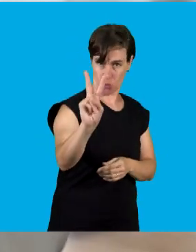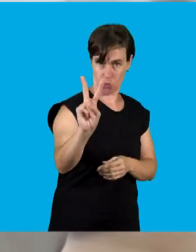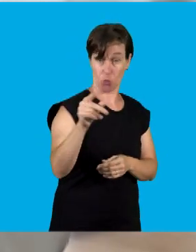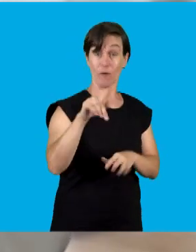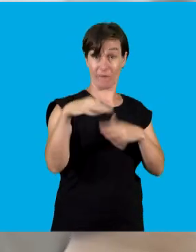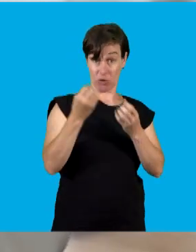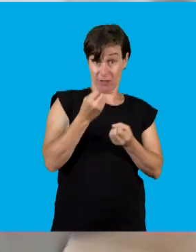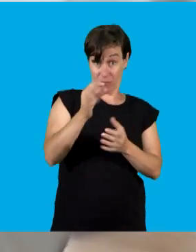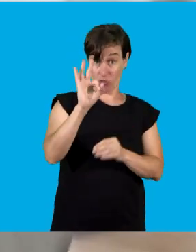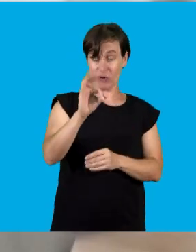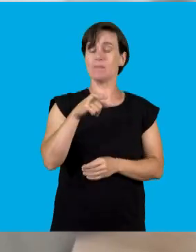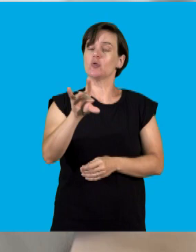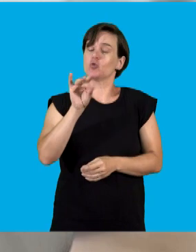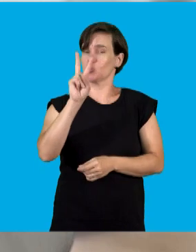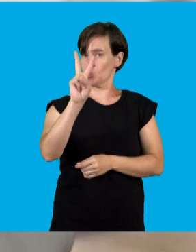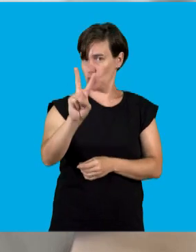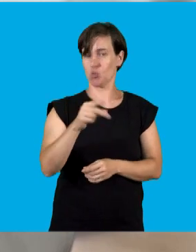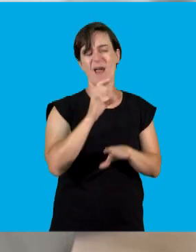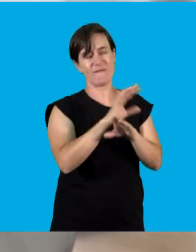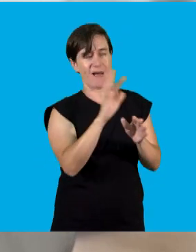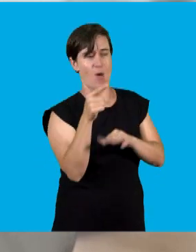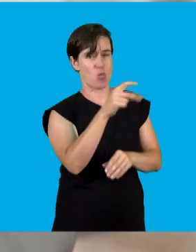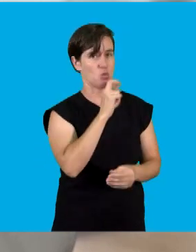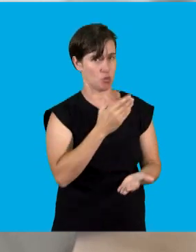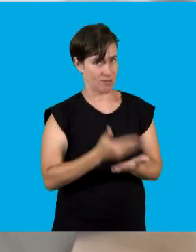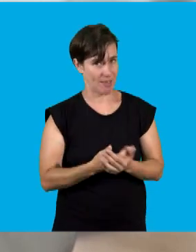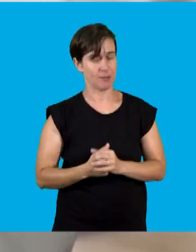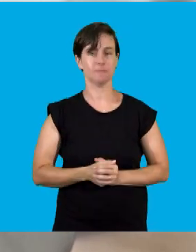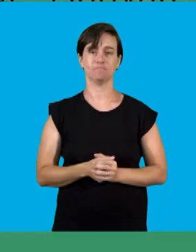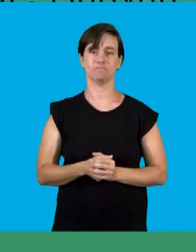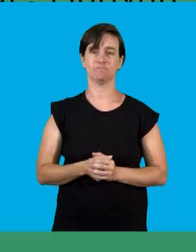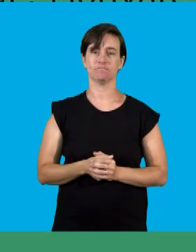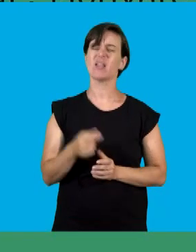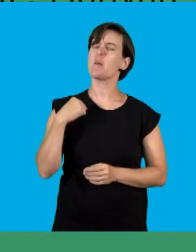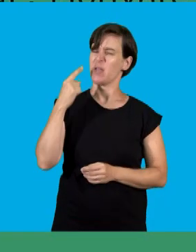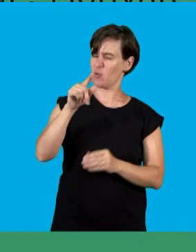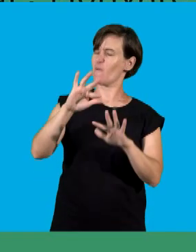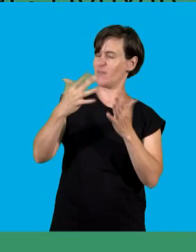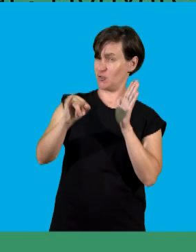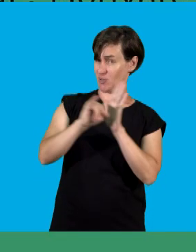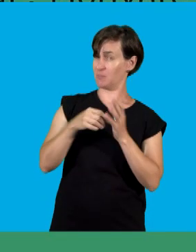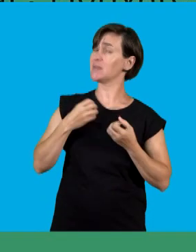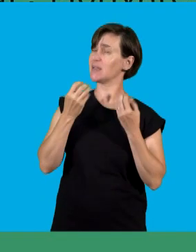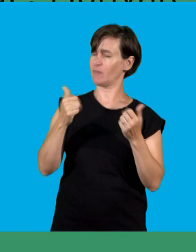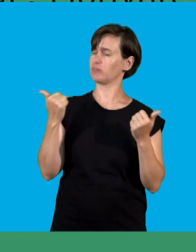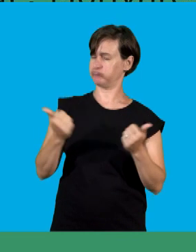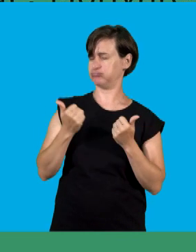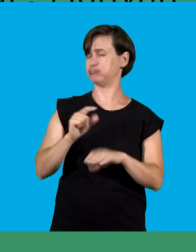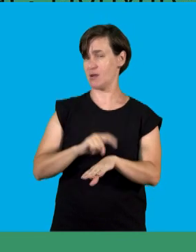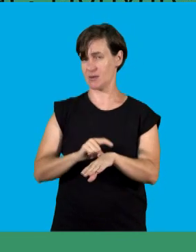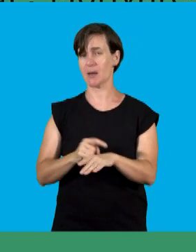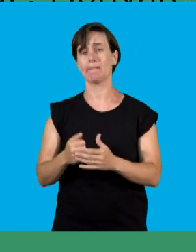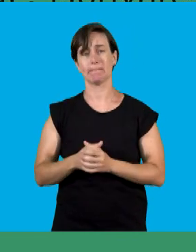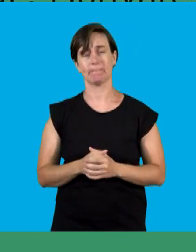choose any two that you can advise on. All right, I'm sure you have identified. I've given you enough time